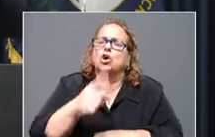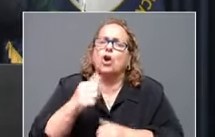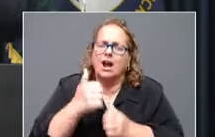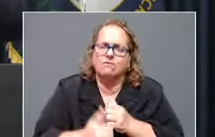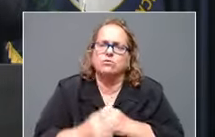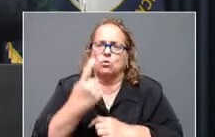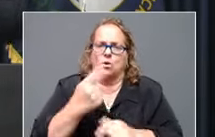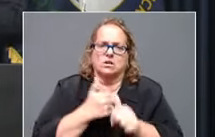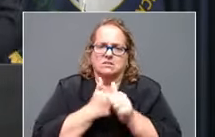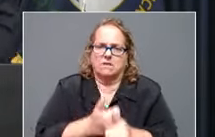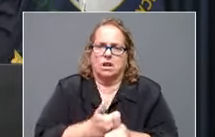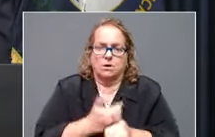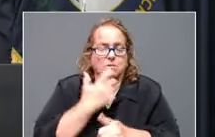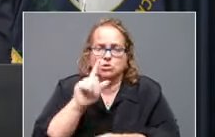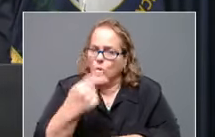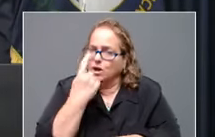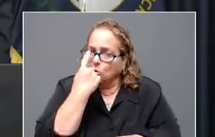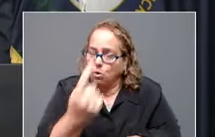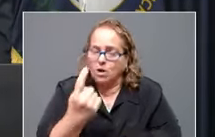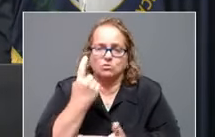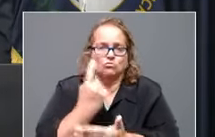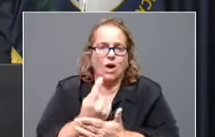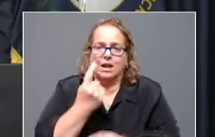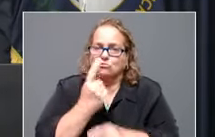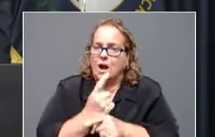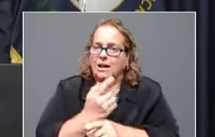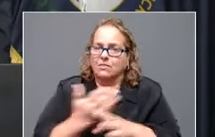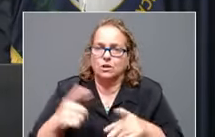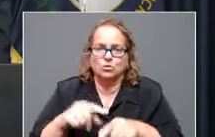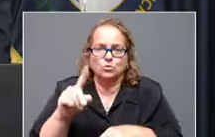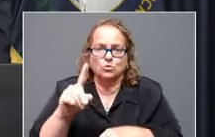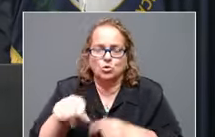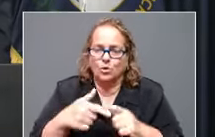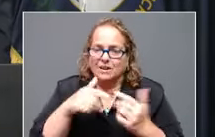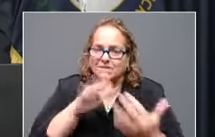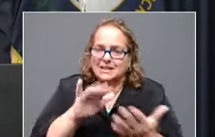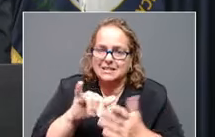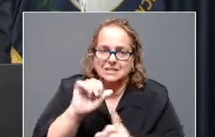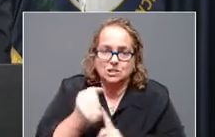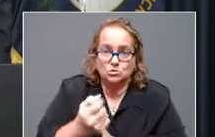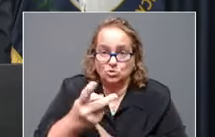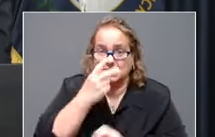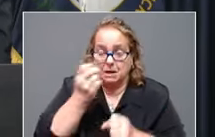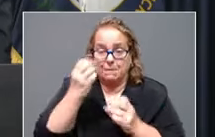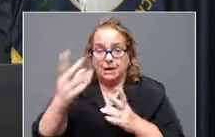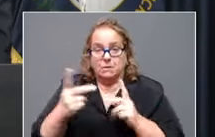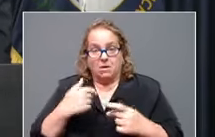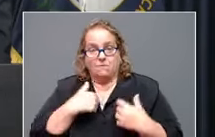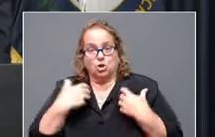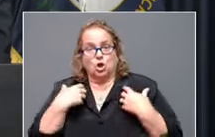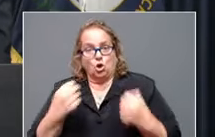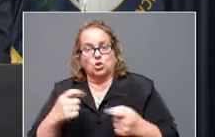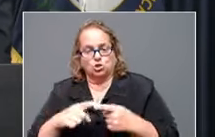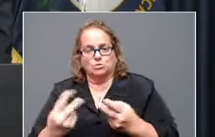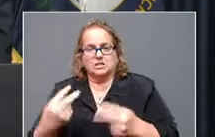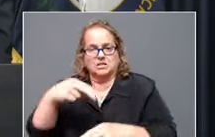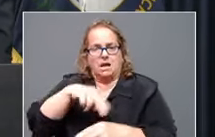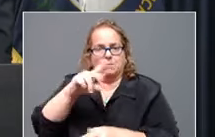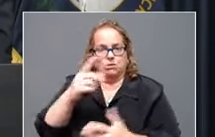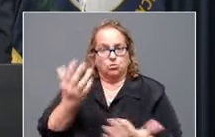one right thing to do when faced with this situation. And you've seen a lot of people have the courage to step up here today from all different walks of